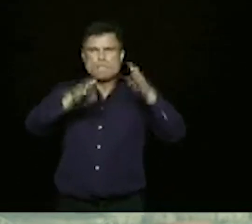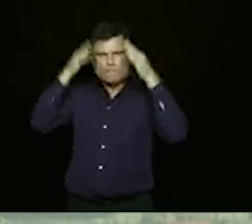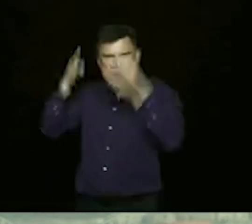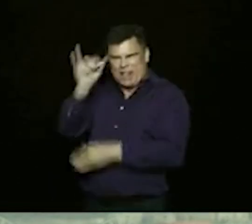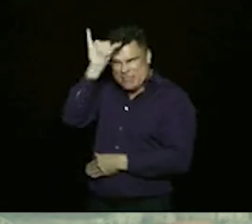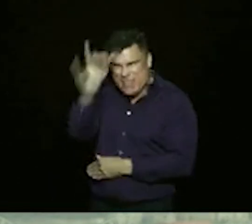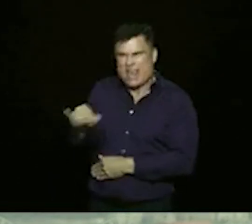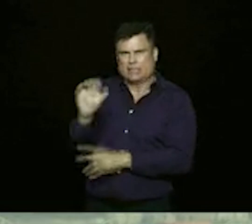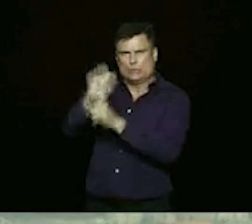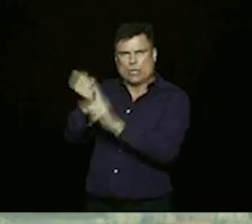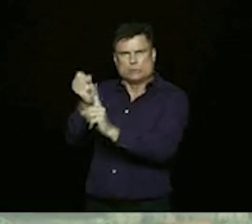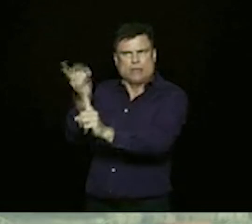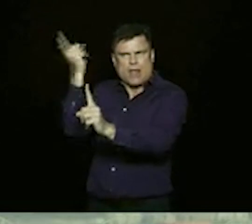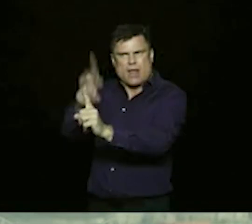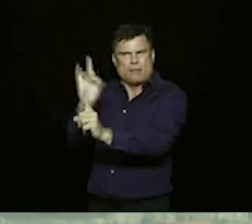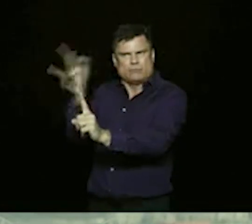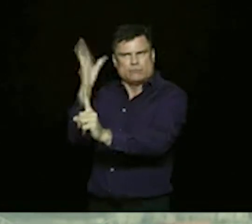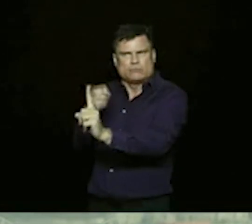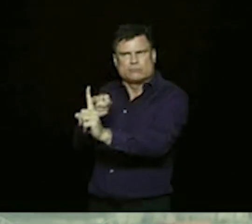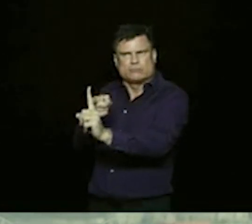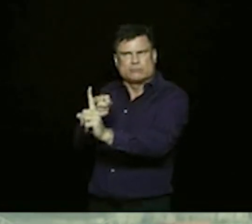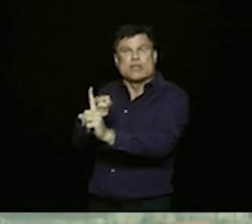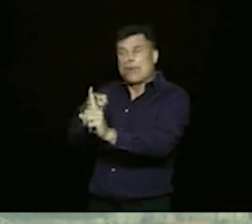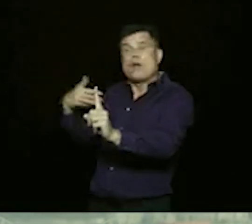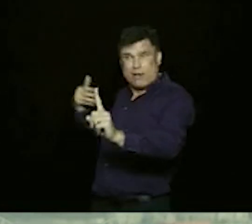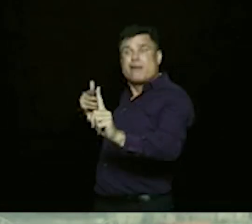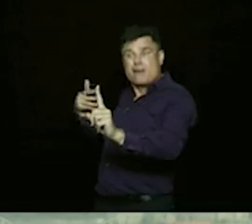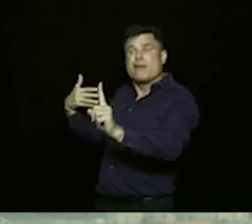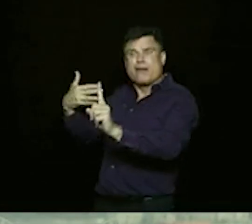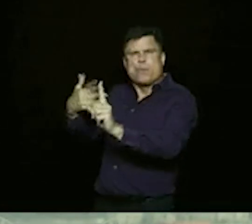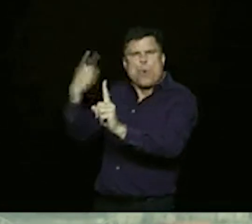tripled and quadrupled for whatever it takes.